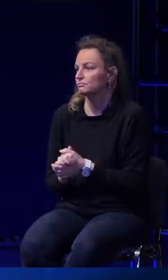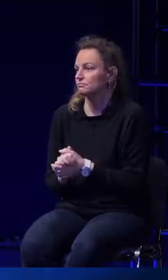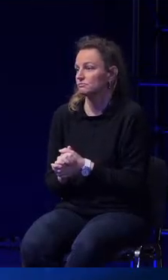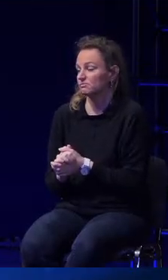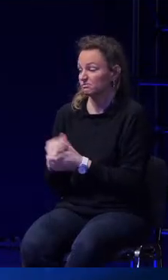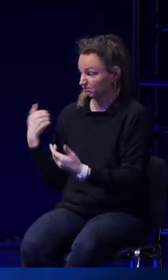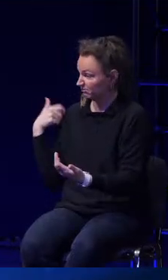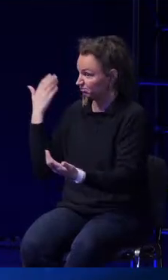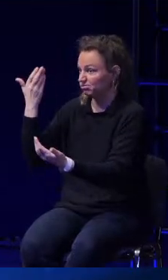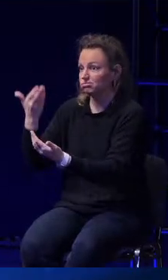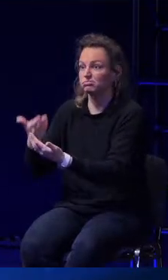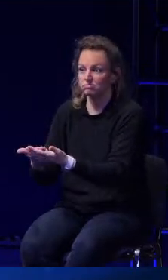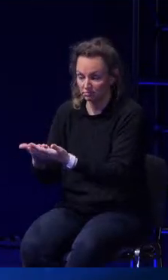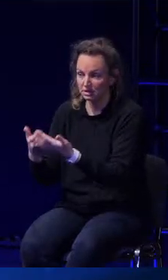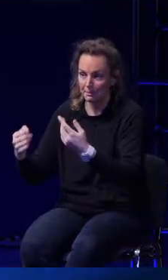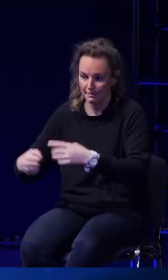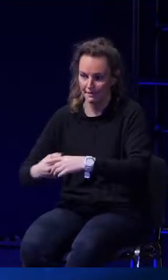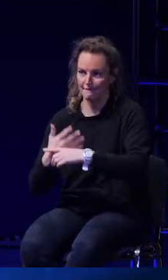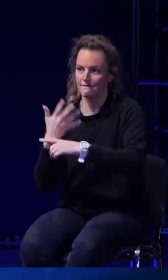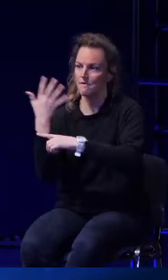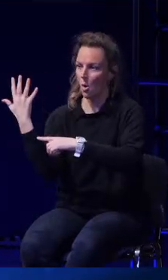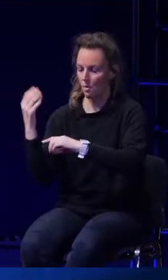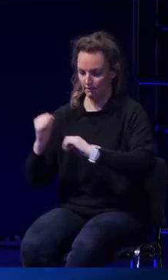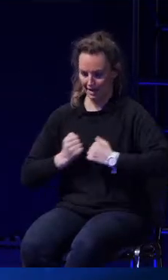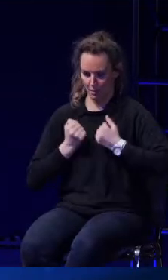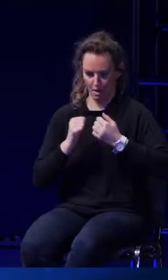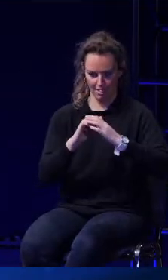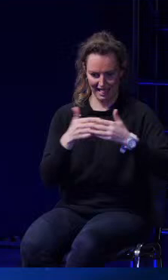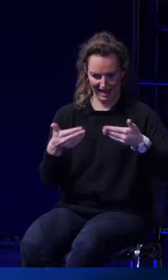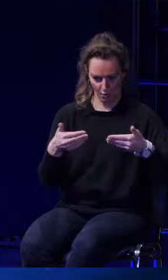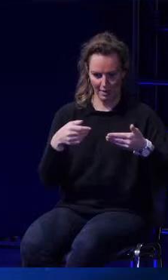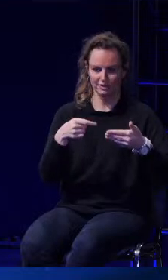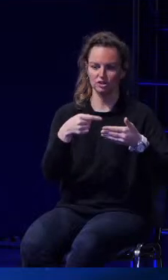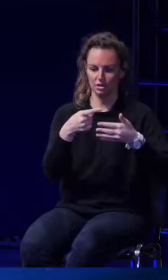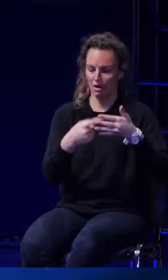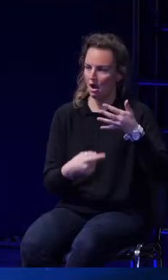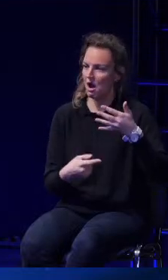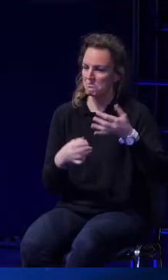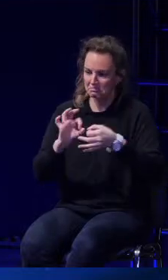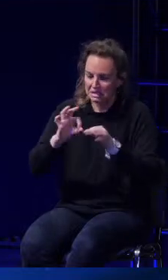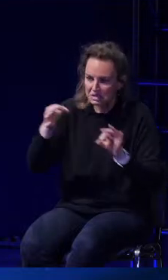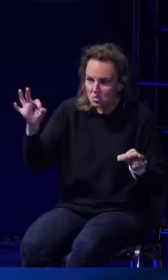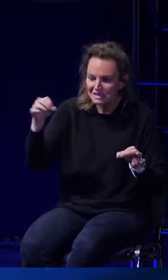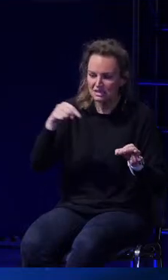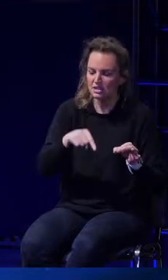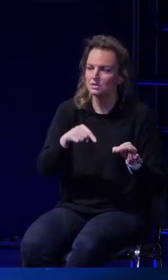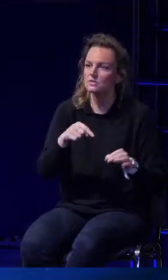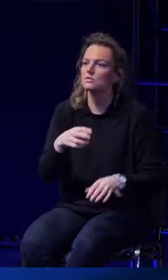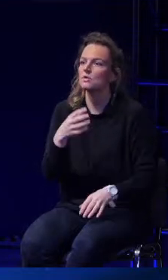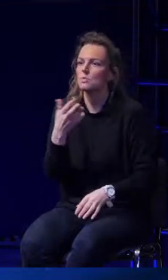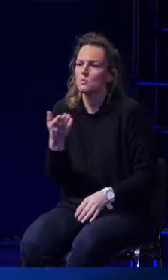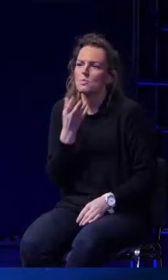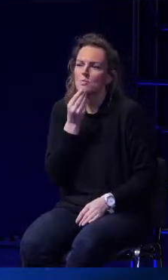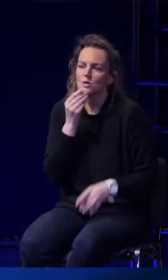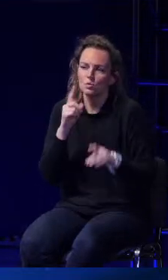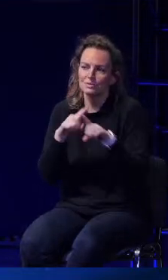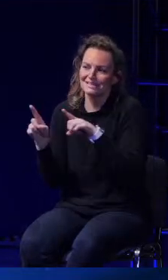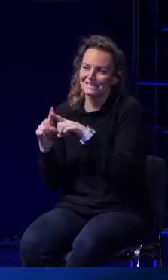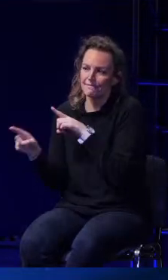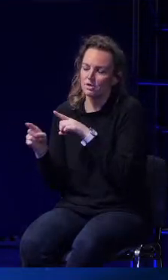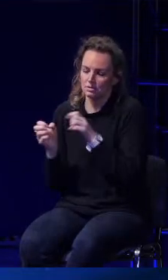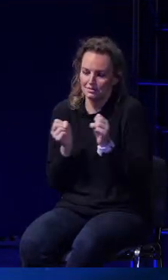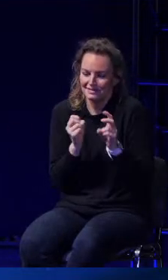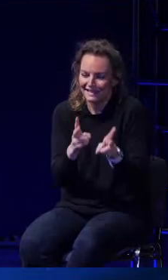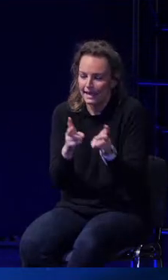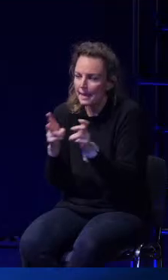ages, the language that we have, you see on the different schemas of how do you